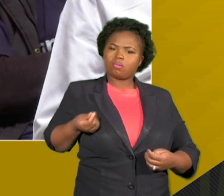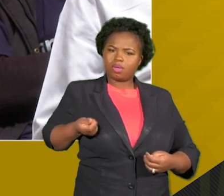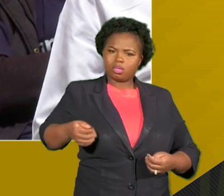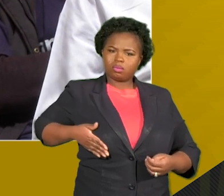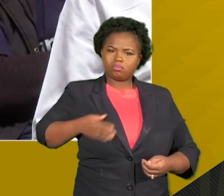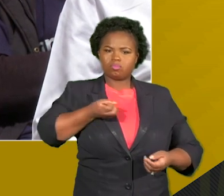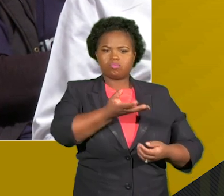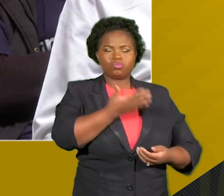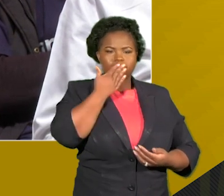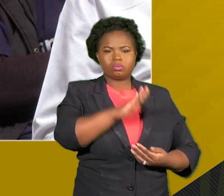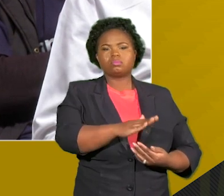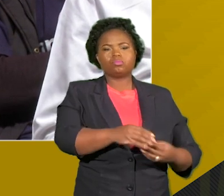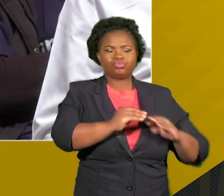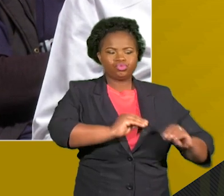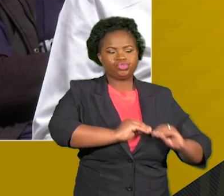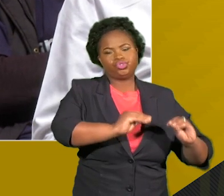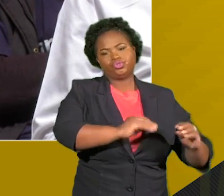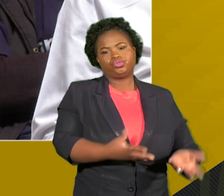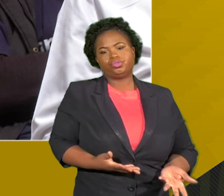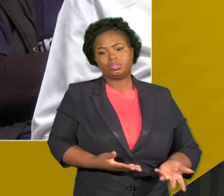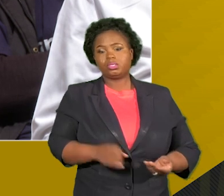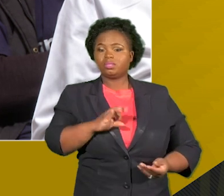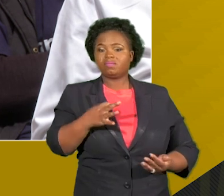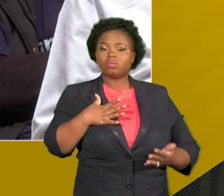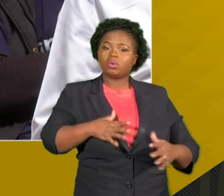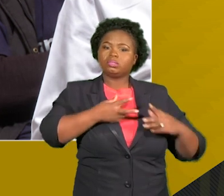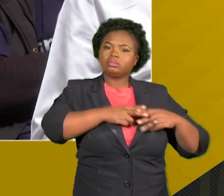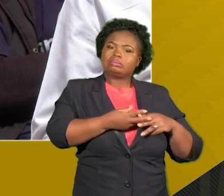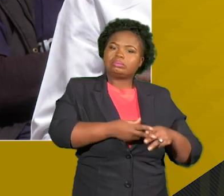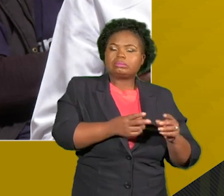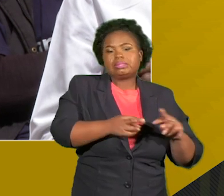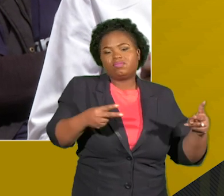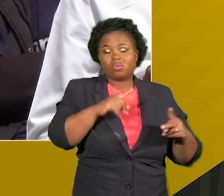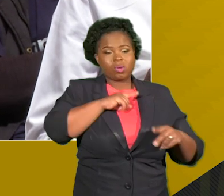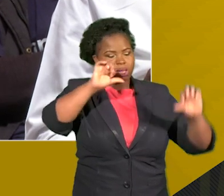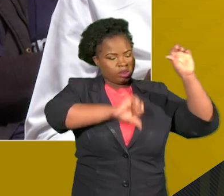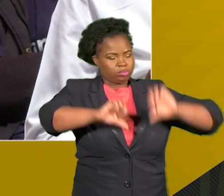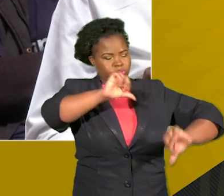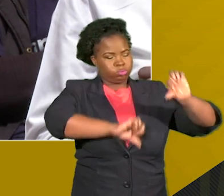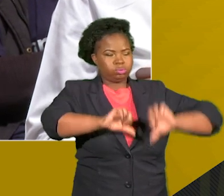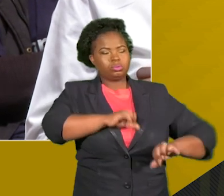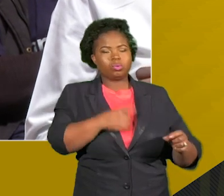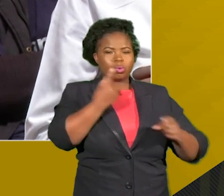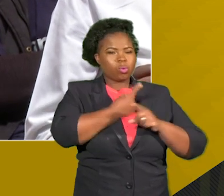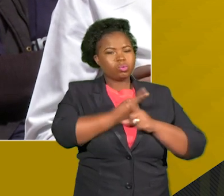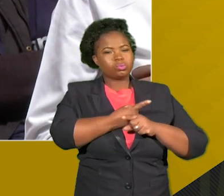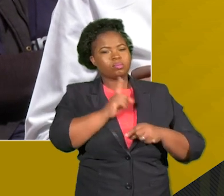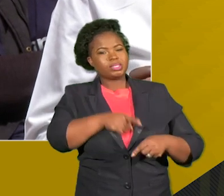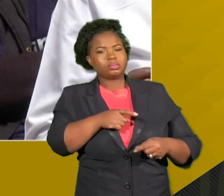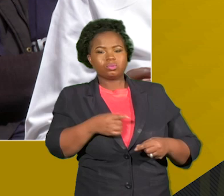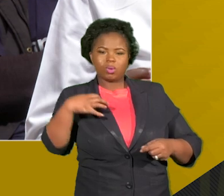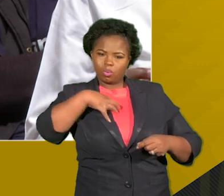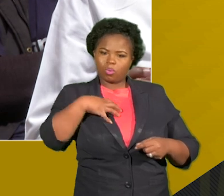pocket sasponsorela sibafundise if bafuna ama tools athize because ku science kufuneka ama experiment and so